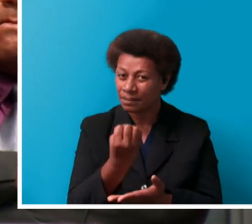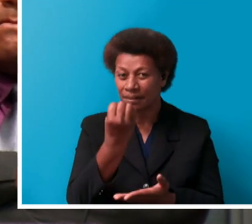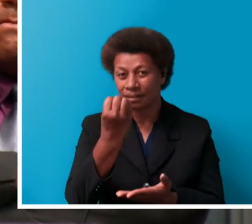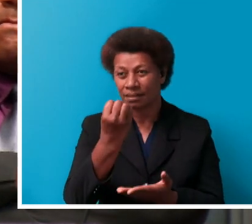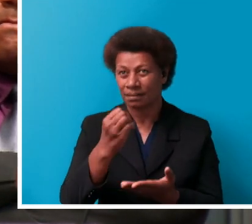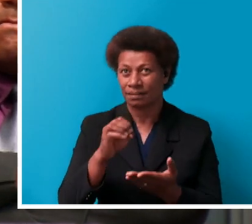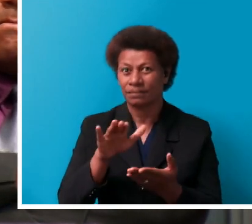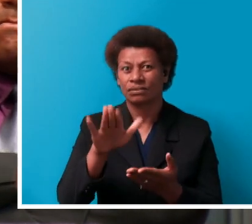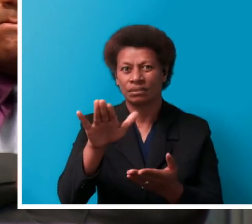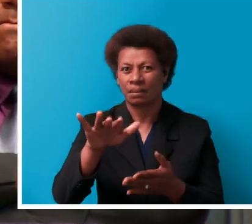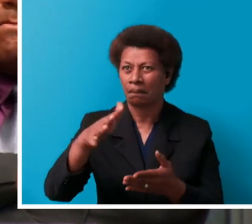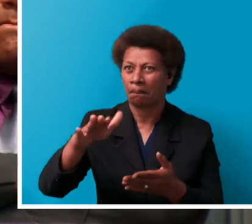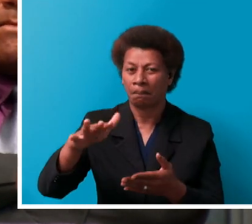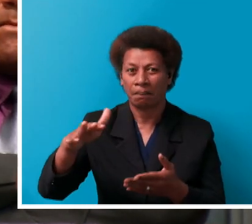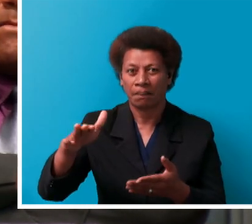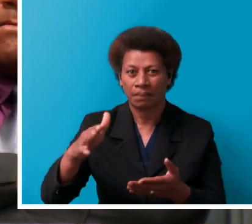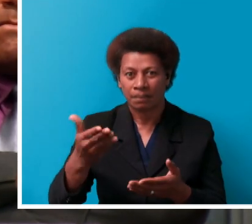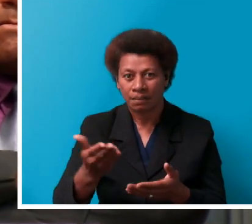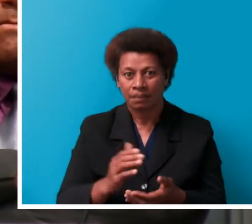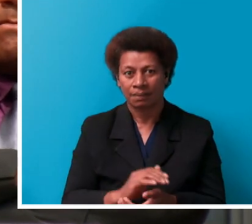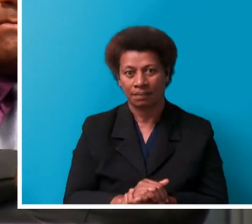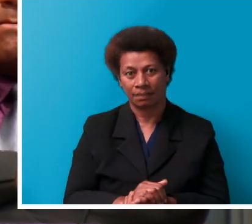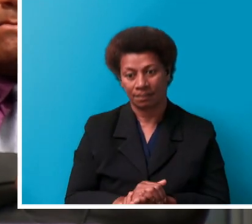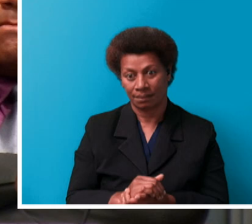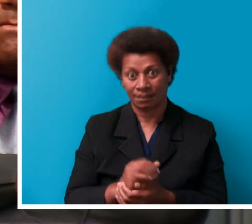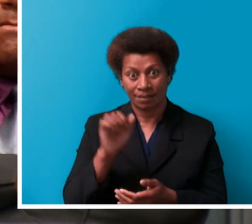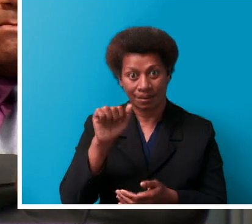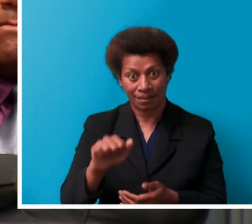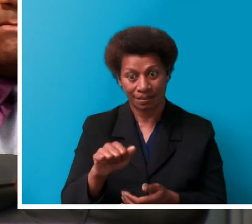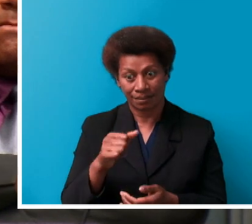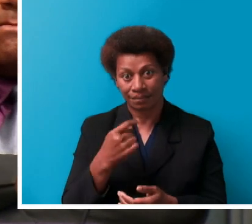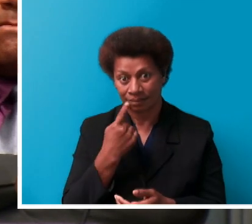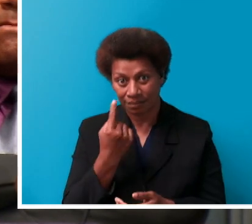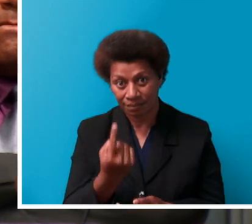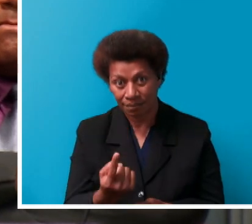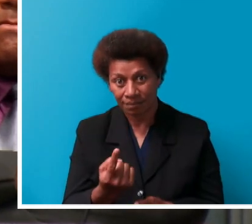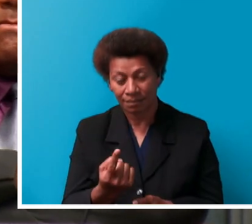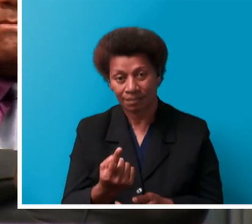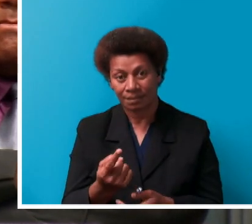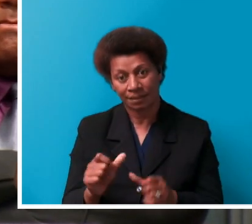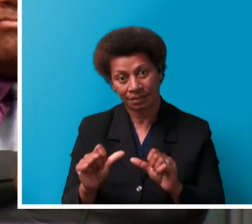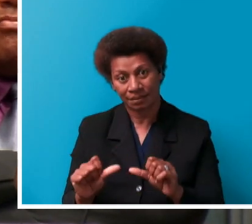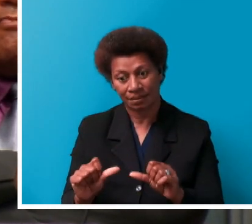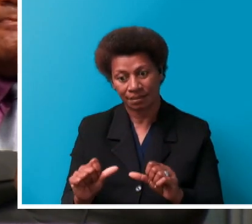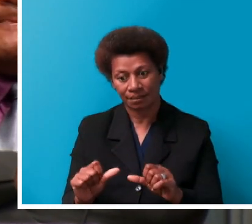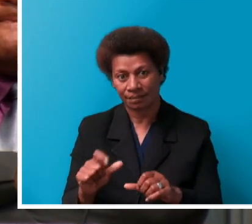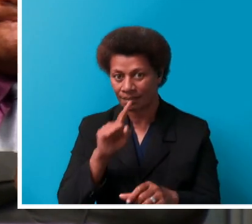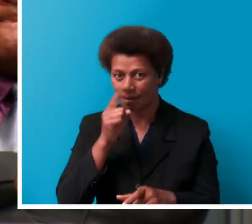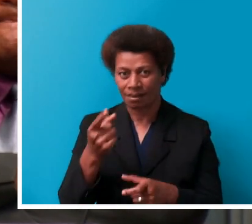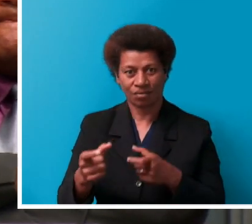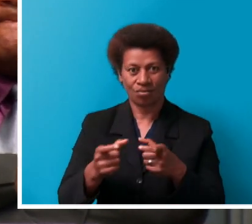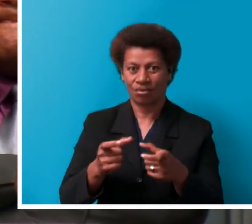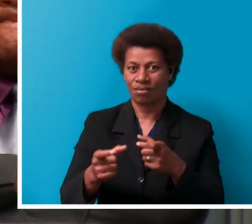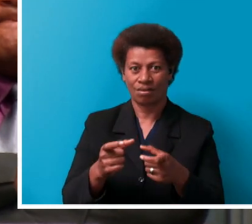uncertainties. However, as rightly stated by His Excellency, we may not control the crises that come our